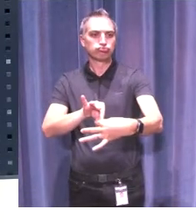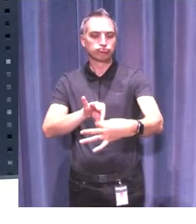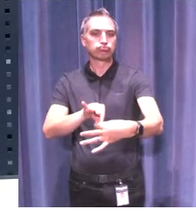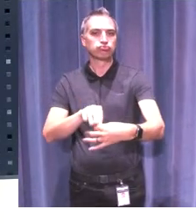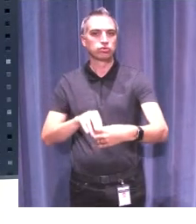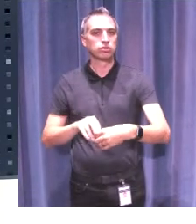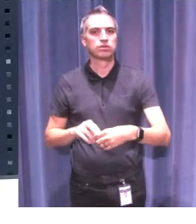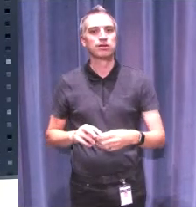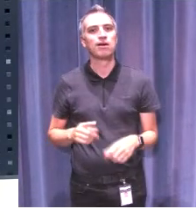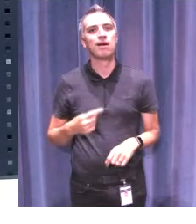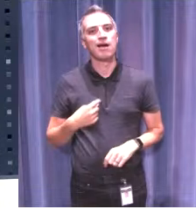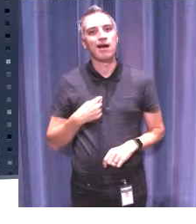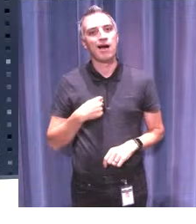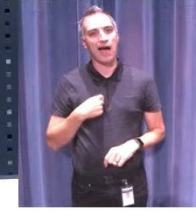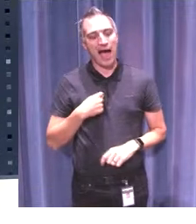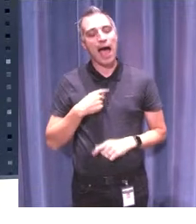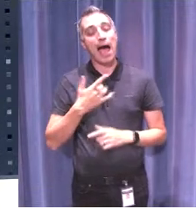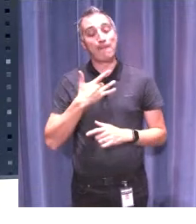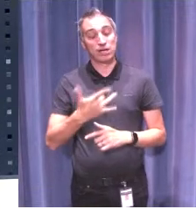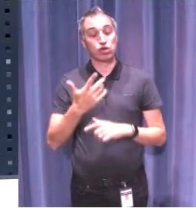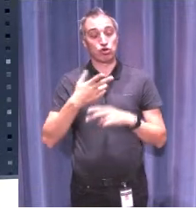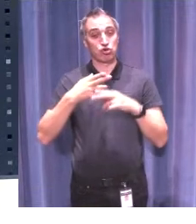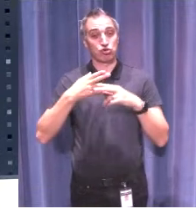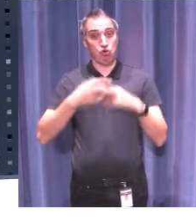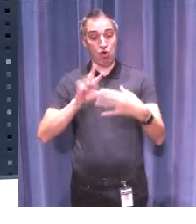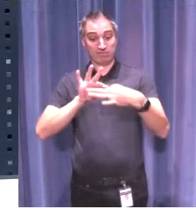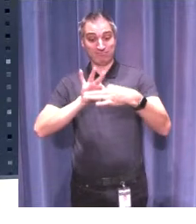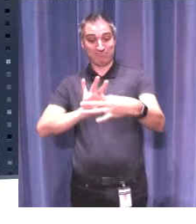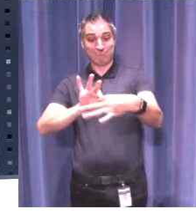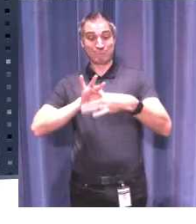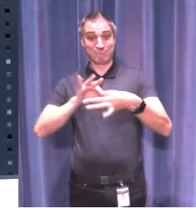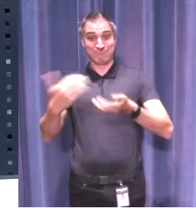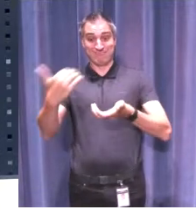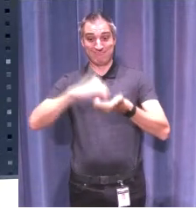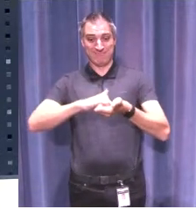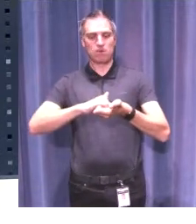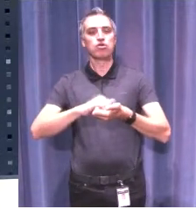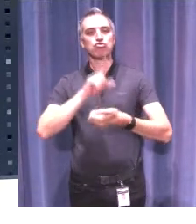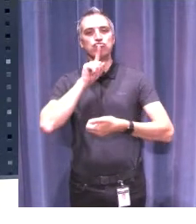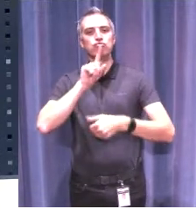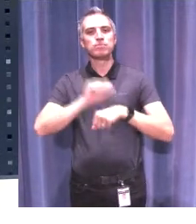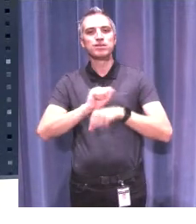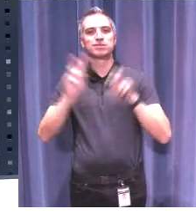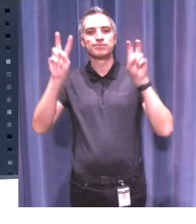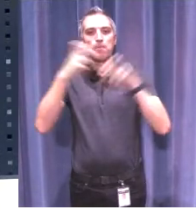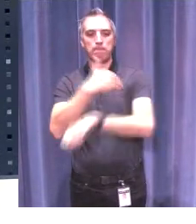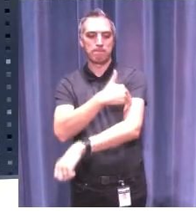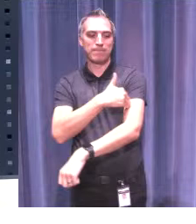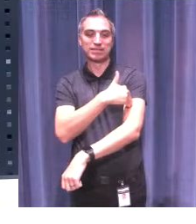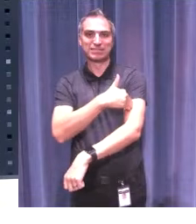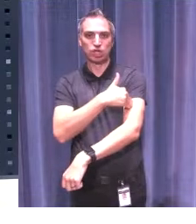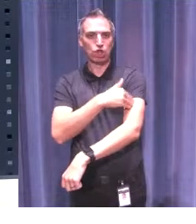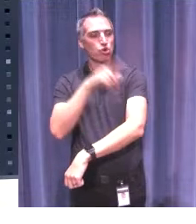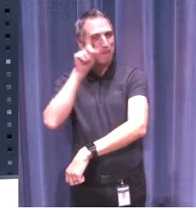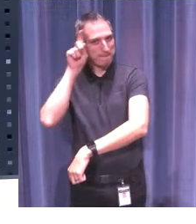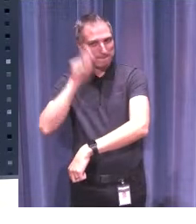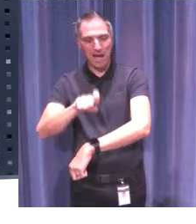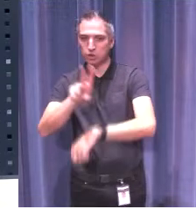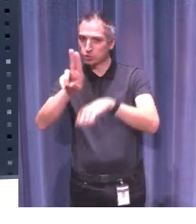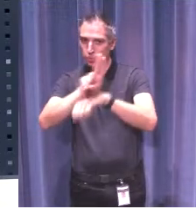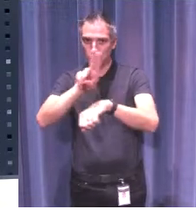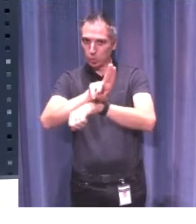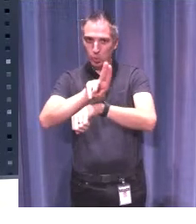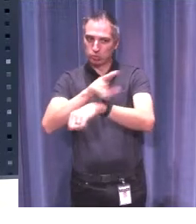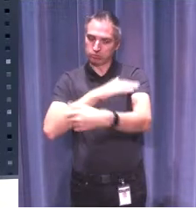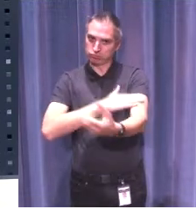that collaboration is a muscle. It needs to be flexed. You need to communicate and talk, evaluate. Are